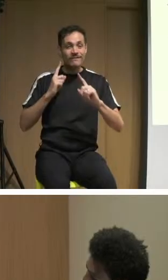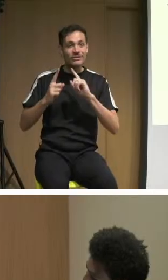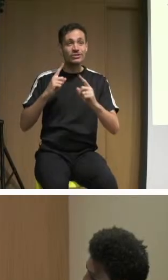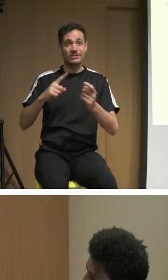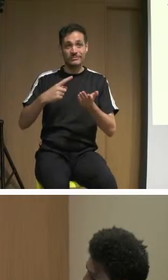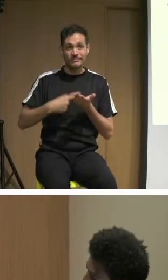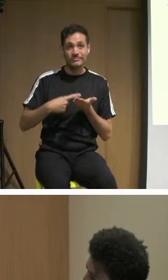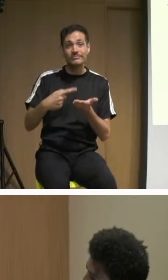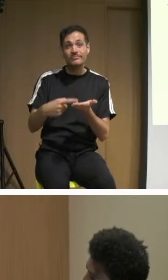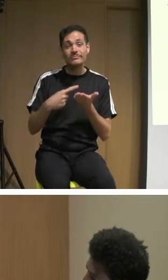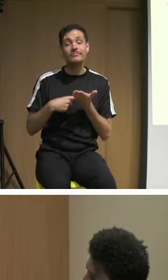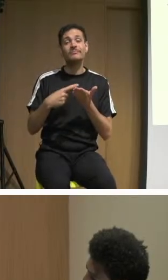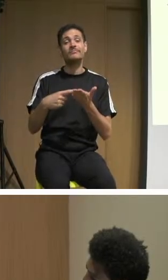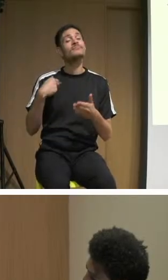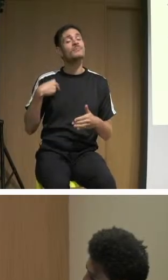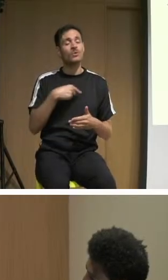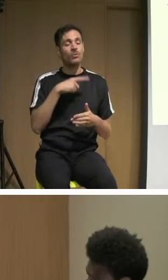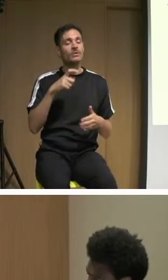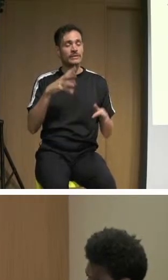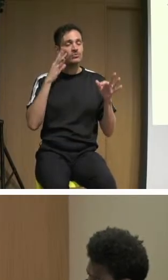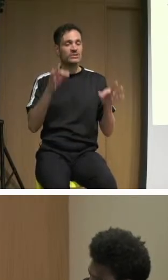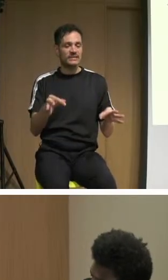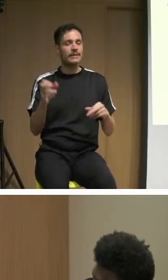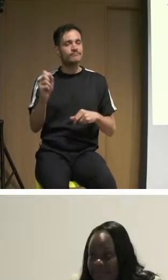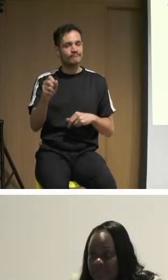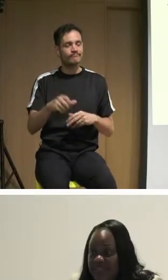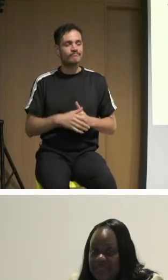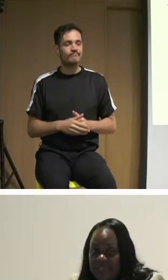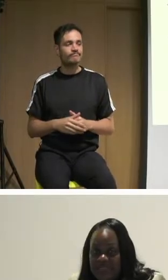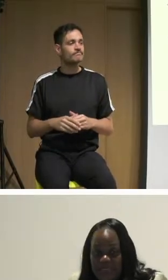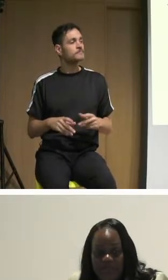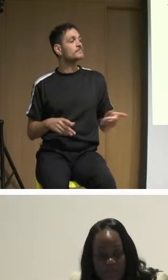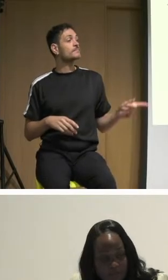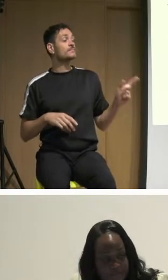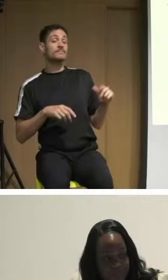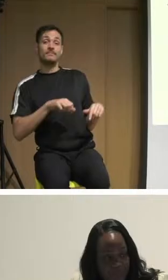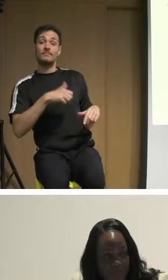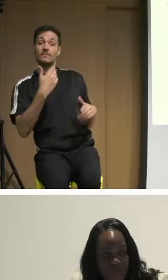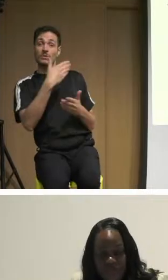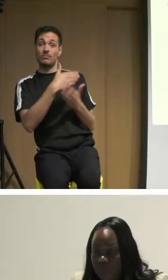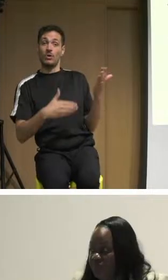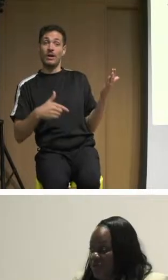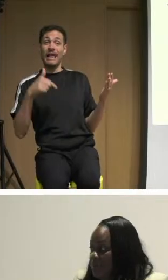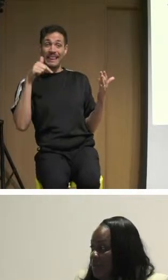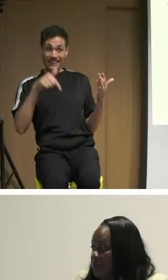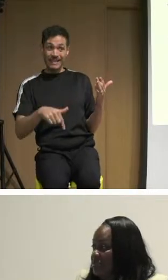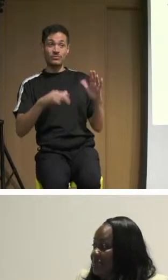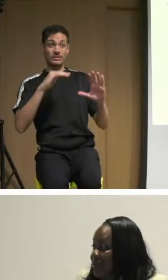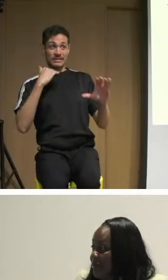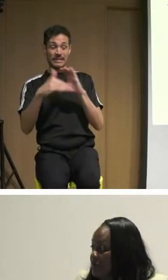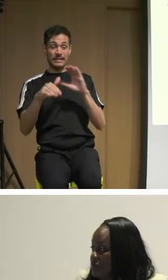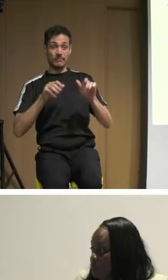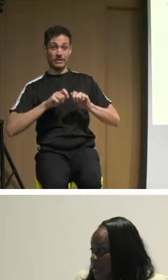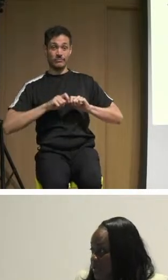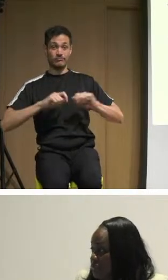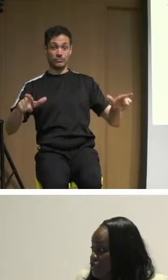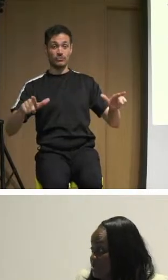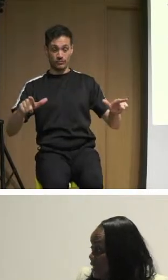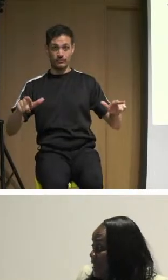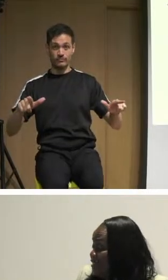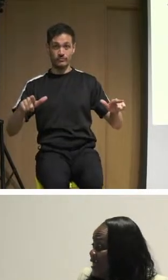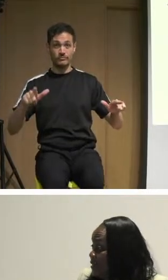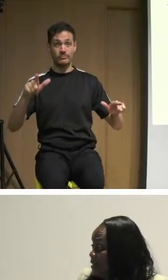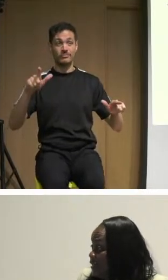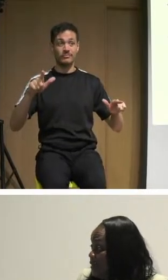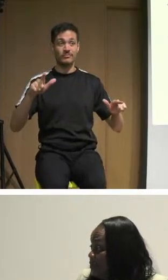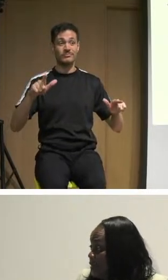have to come to conclusion on. And the other piece too is that this is emailed. And so if email is not a good way to shoot, there's a